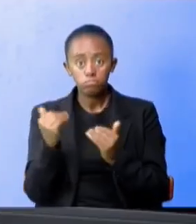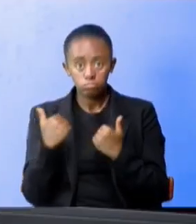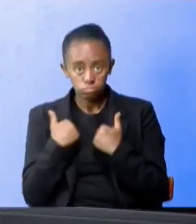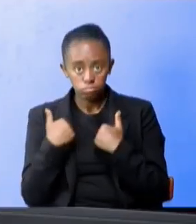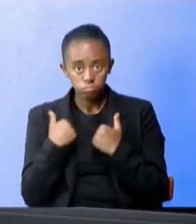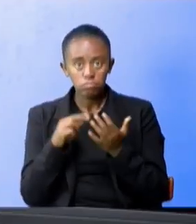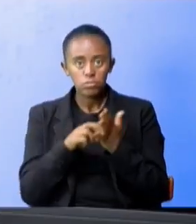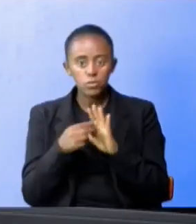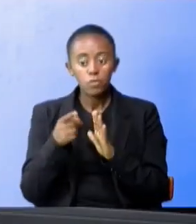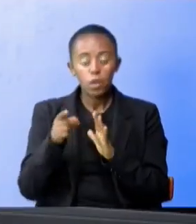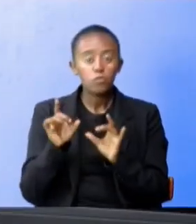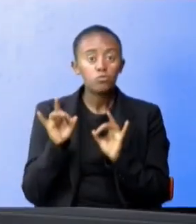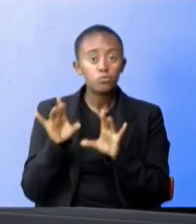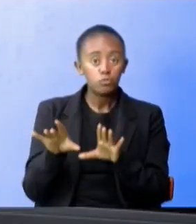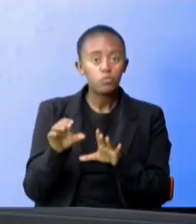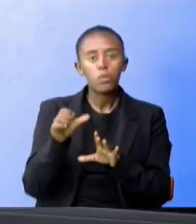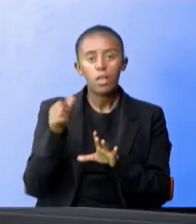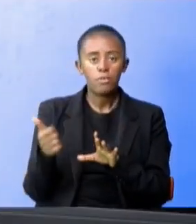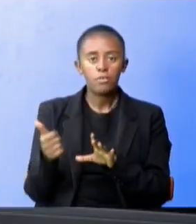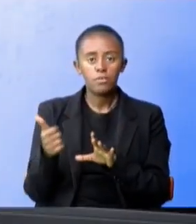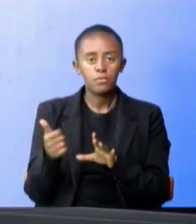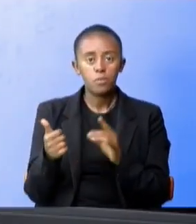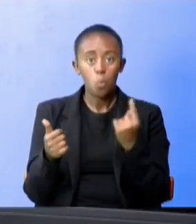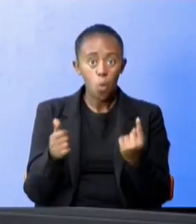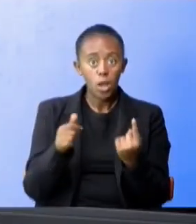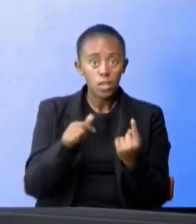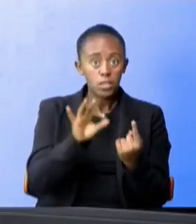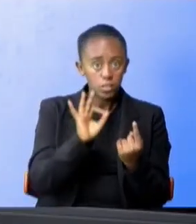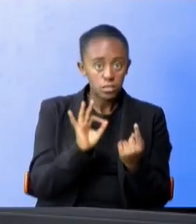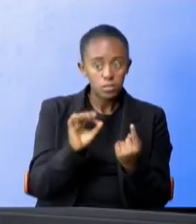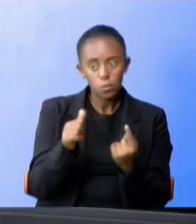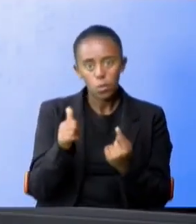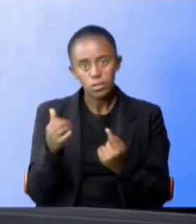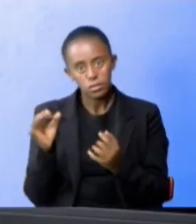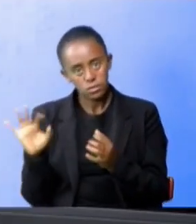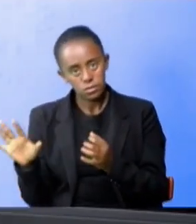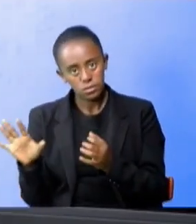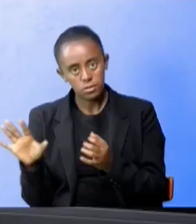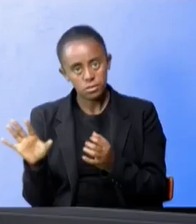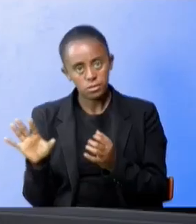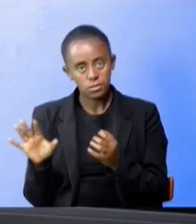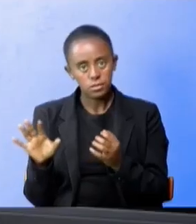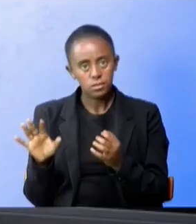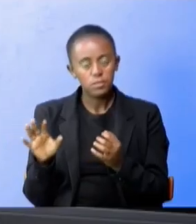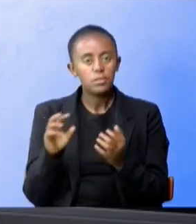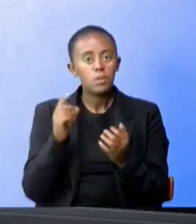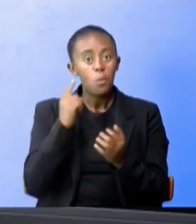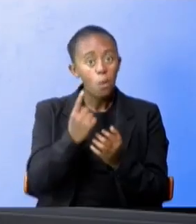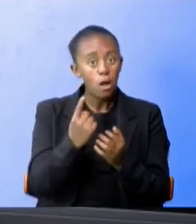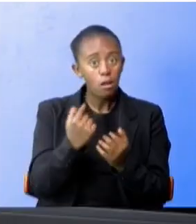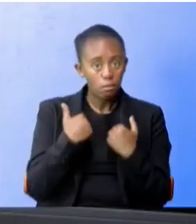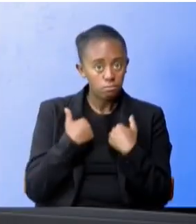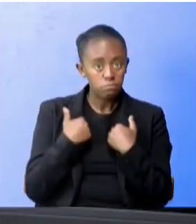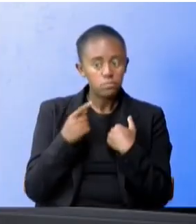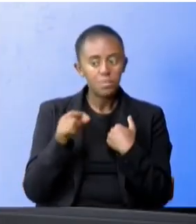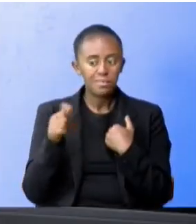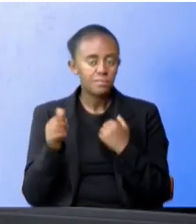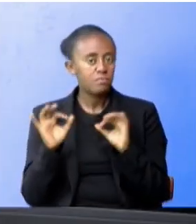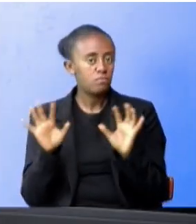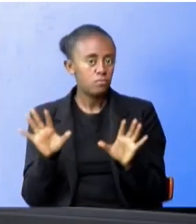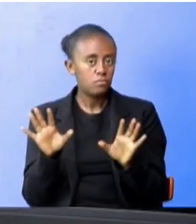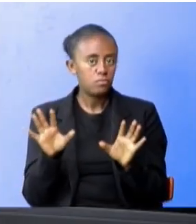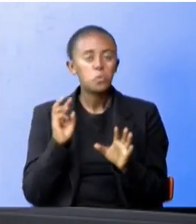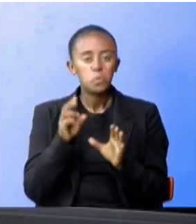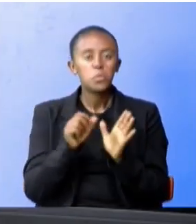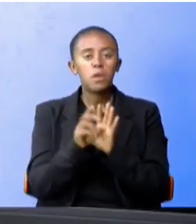the absence of the other. If one exists, the other will not. So one is there, the other is not. I will